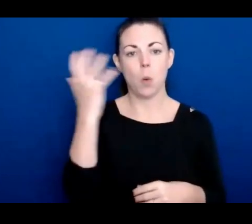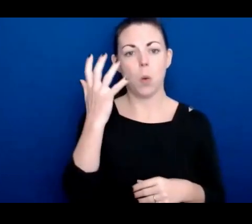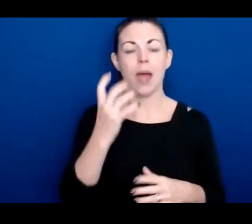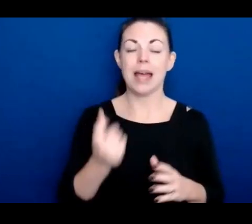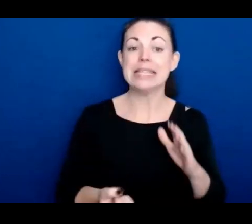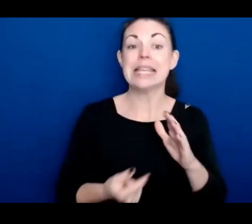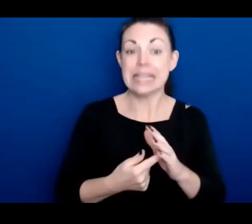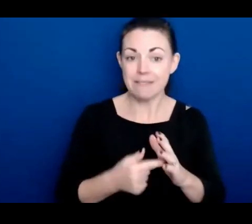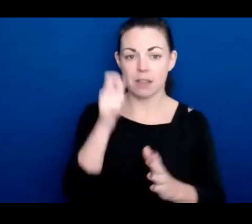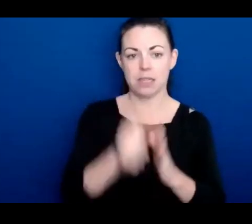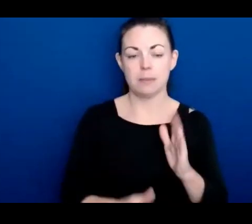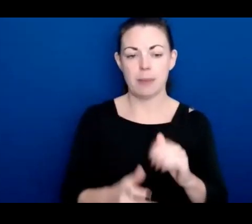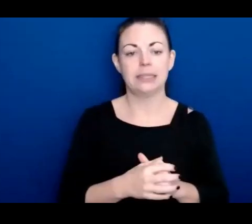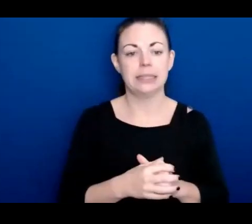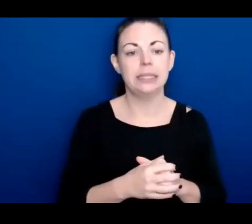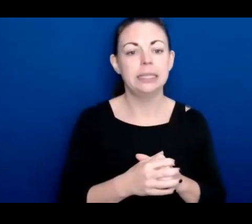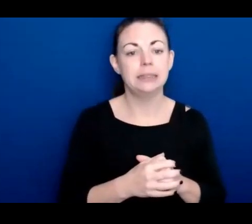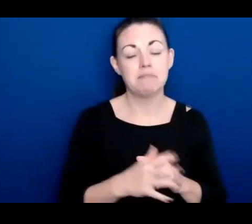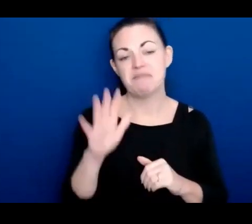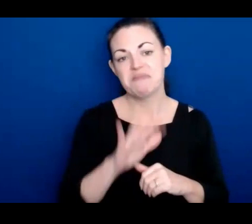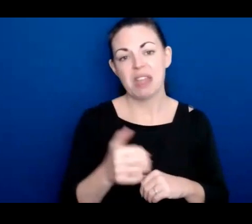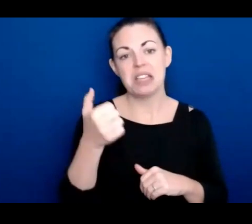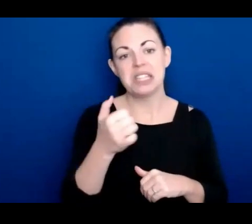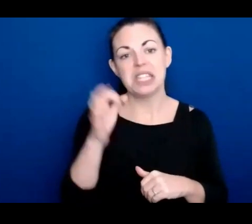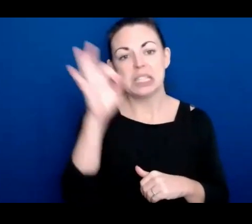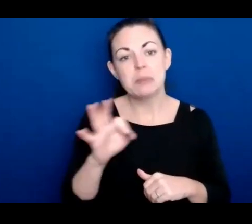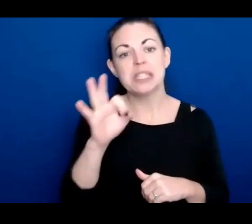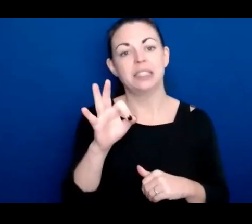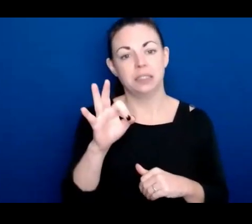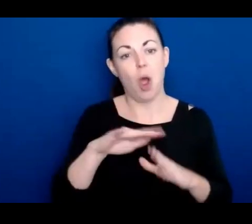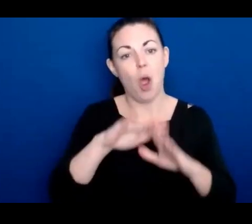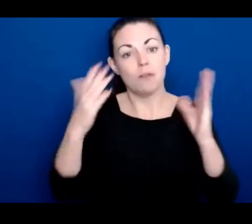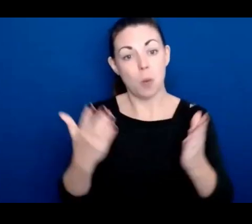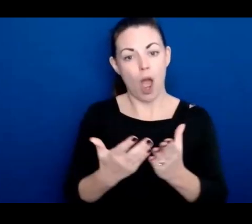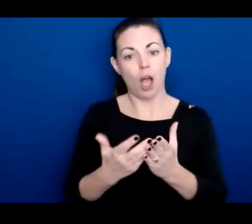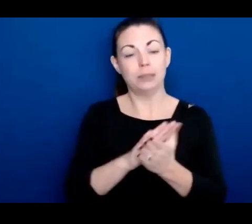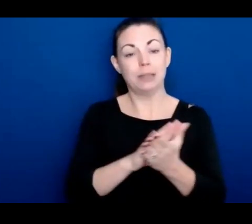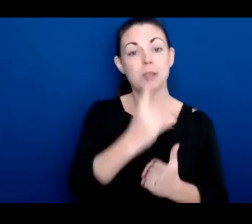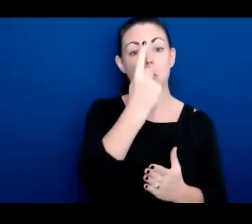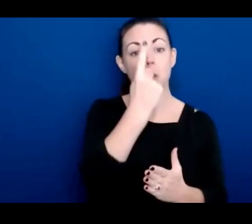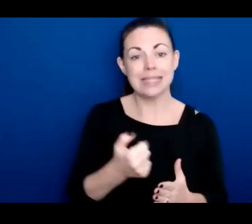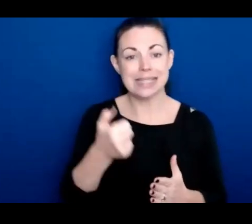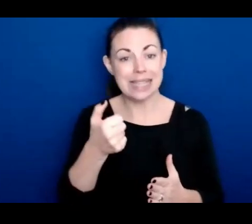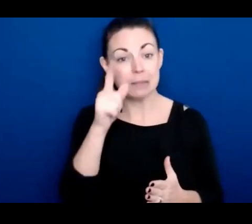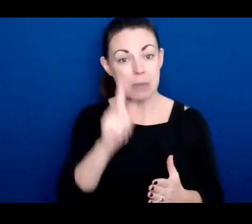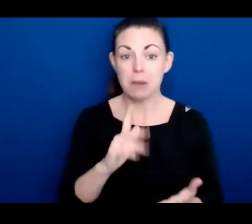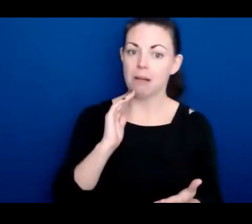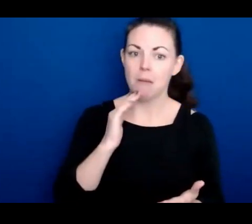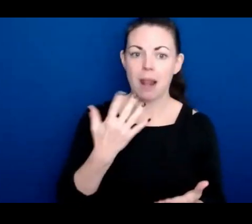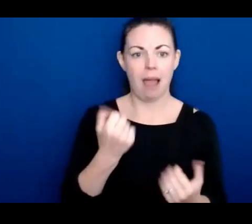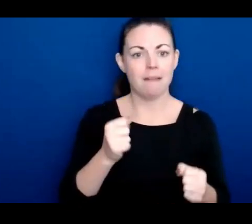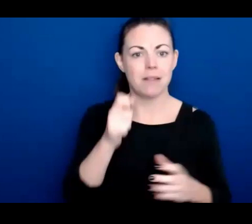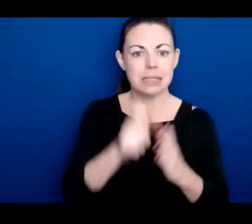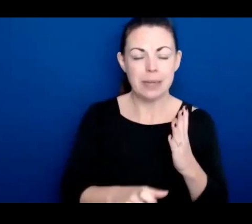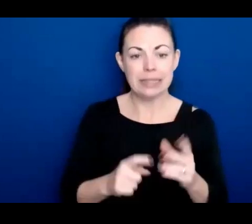This represents 16% of the world's population, so that's 1 in 6. So we're not just talking about your colleagues, guys, we're talking about your